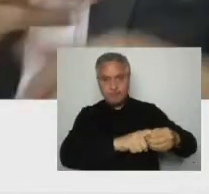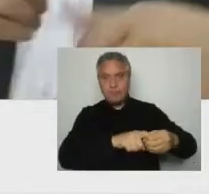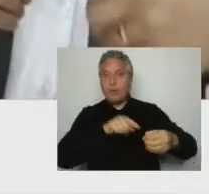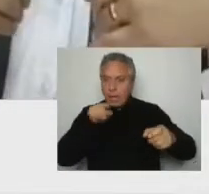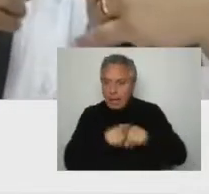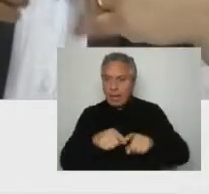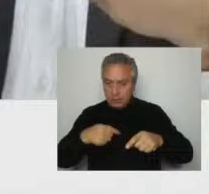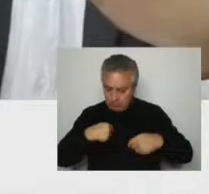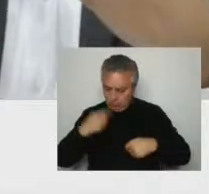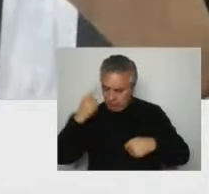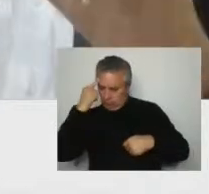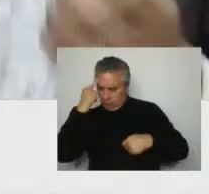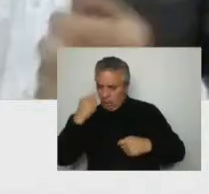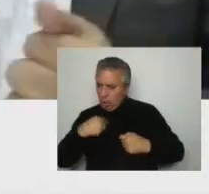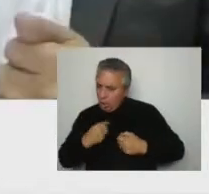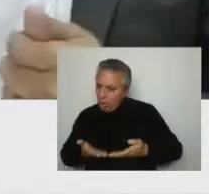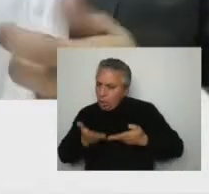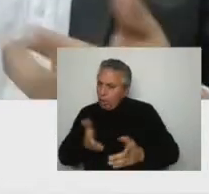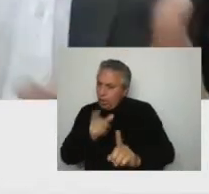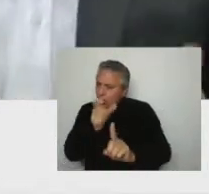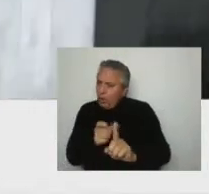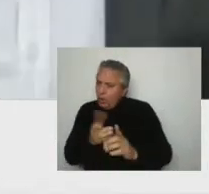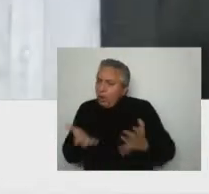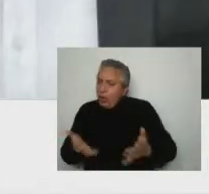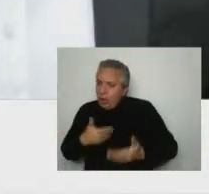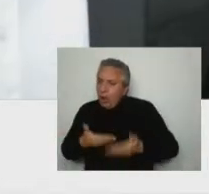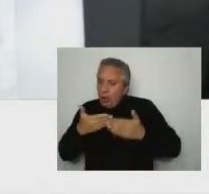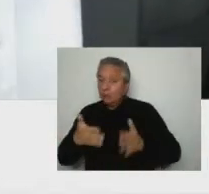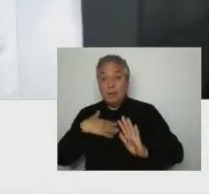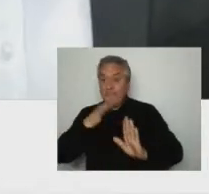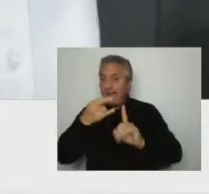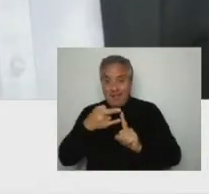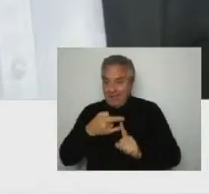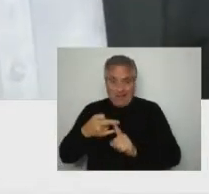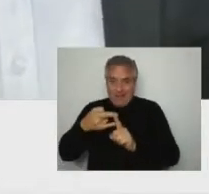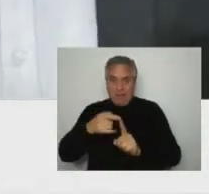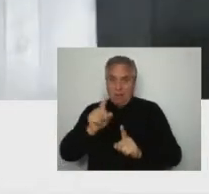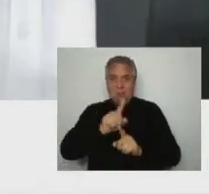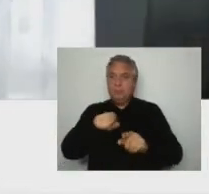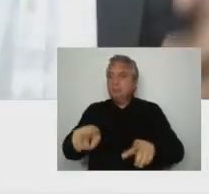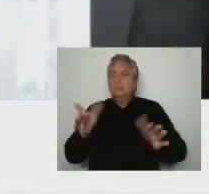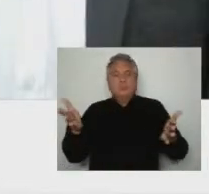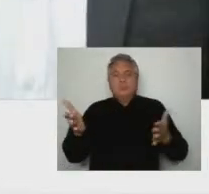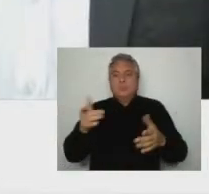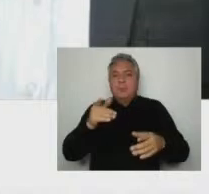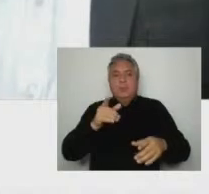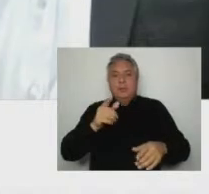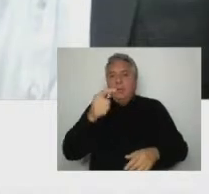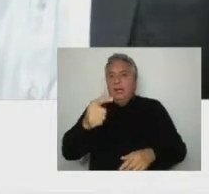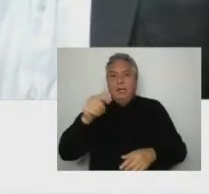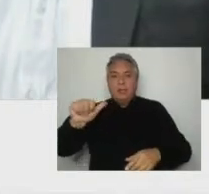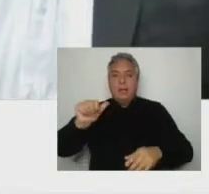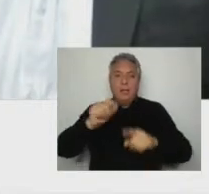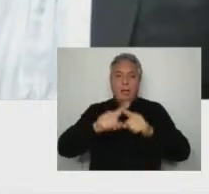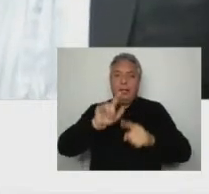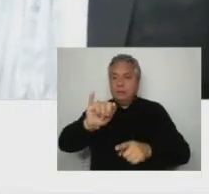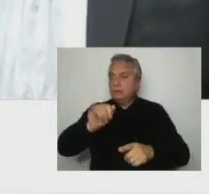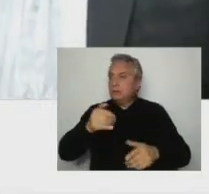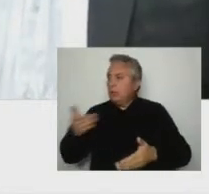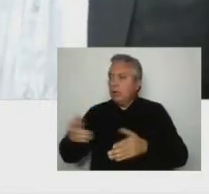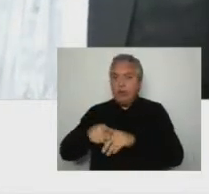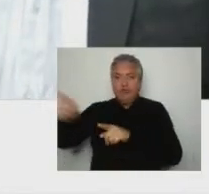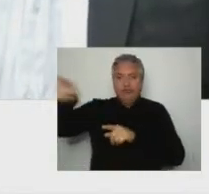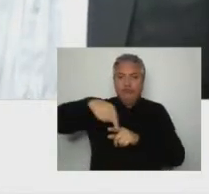provide them services that will actually reach them. Virtual service is not the same for a